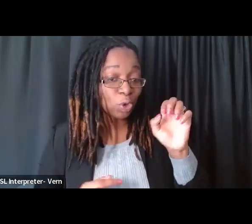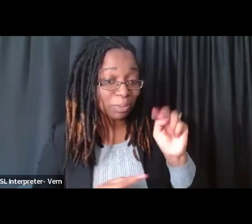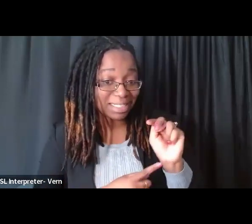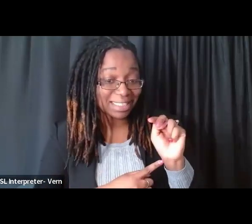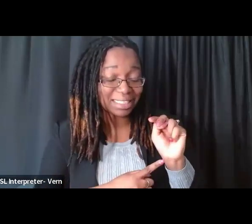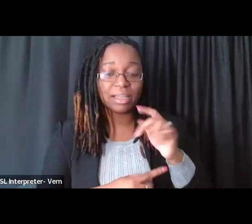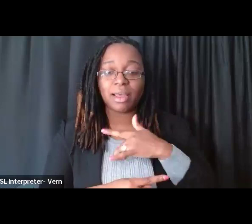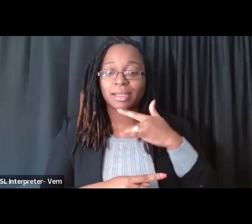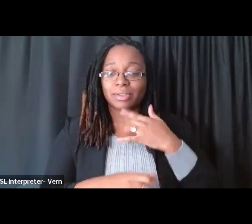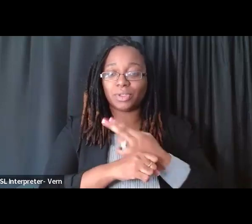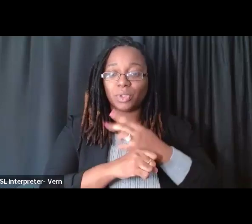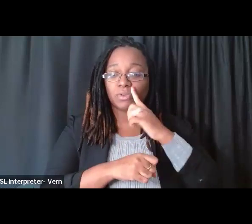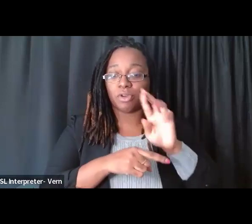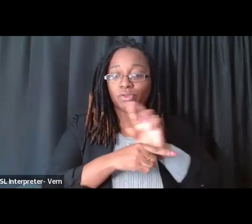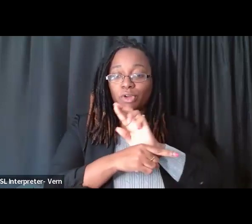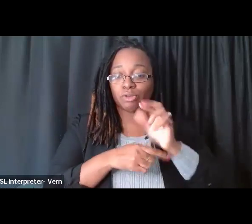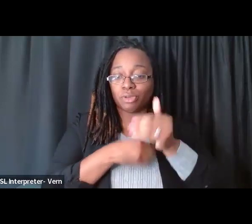used